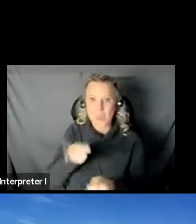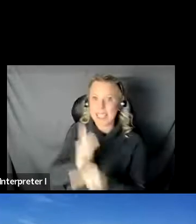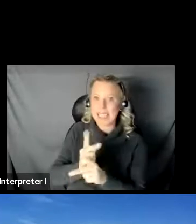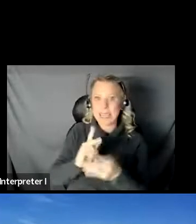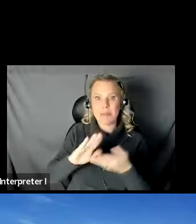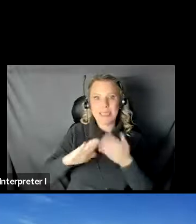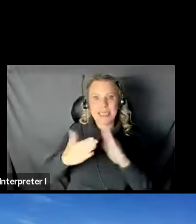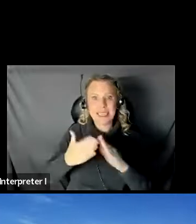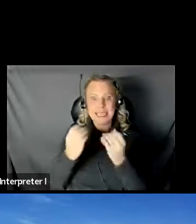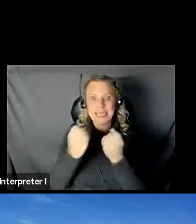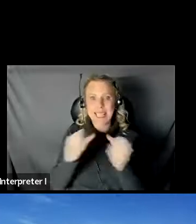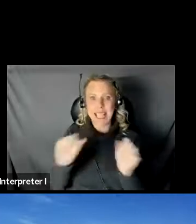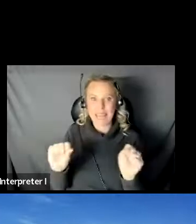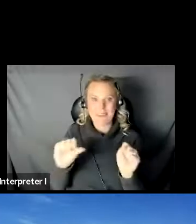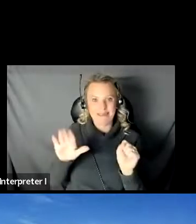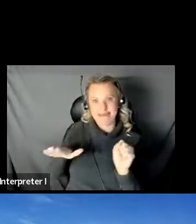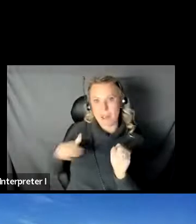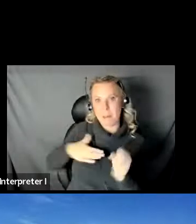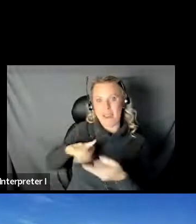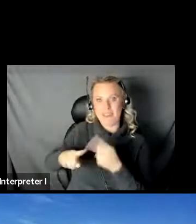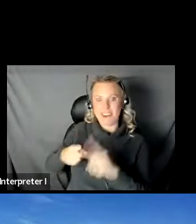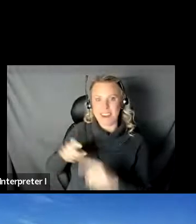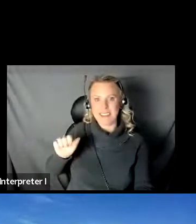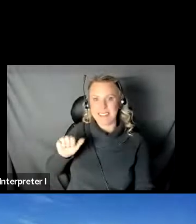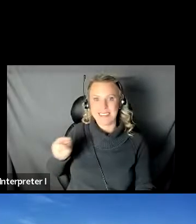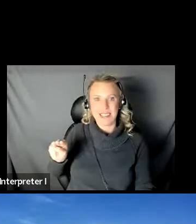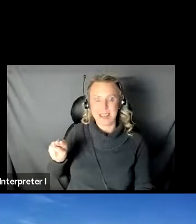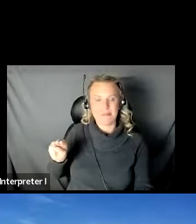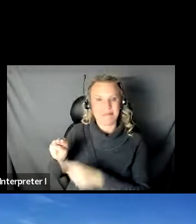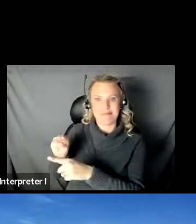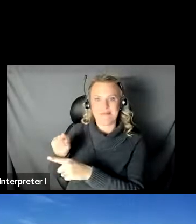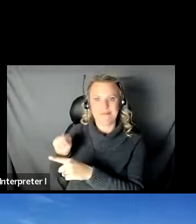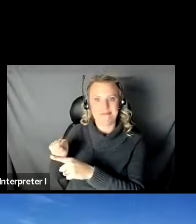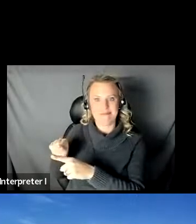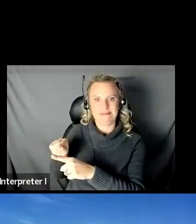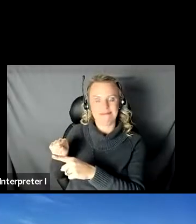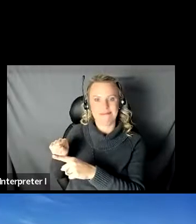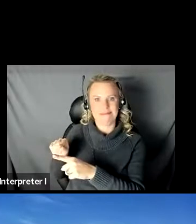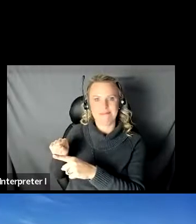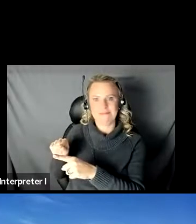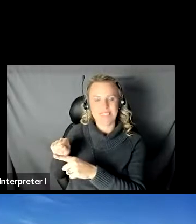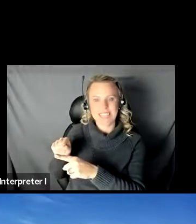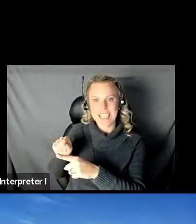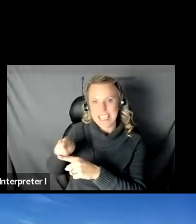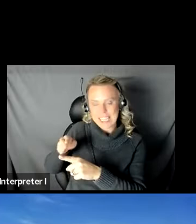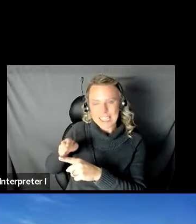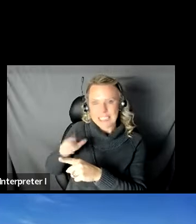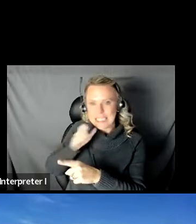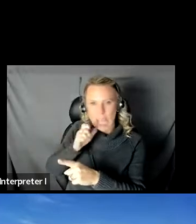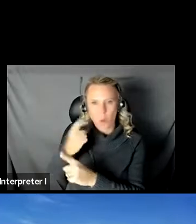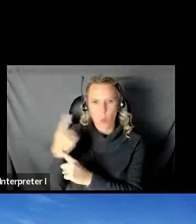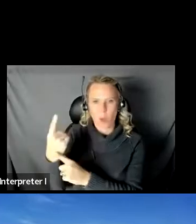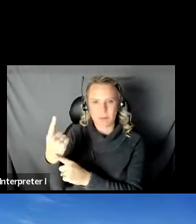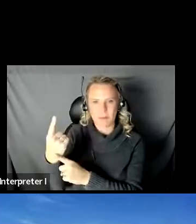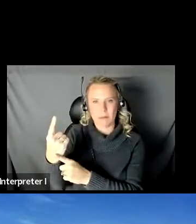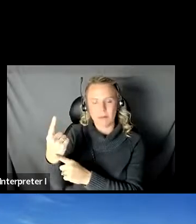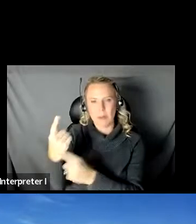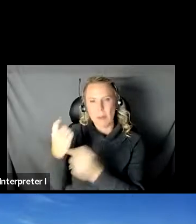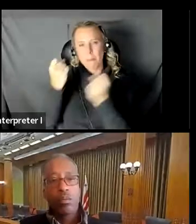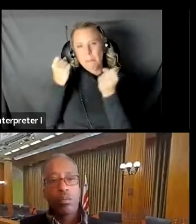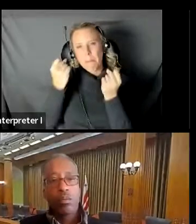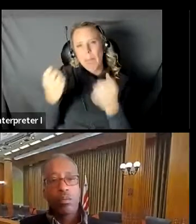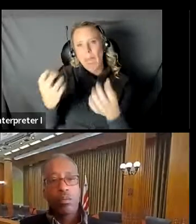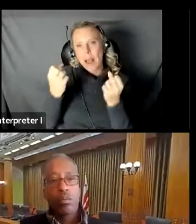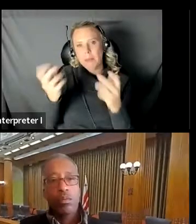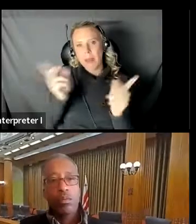safe is that my friend Sam is not by a long shot an isolated case. There are people